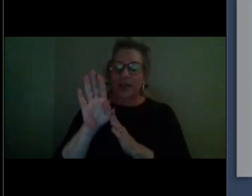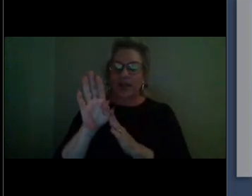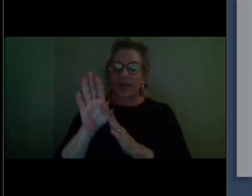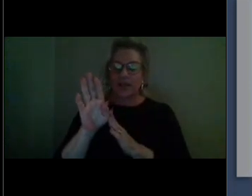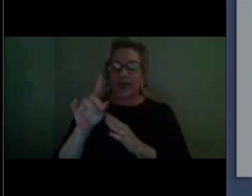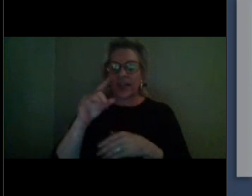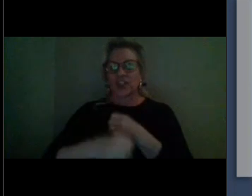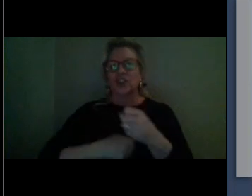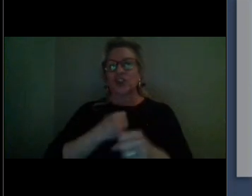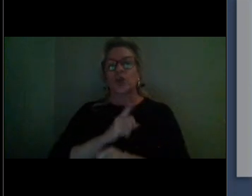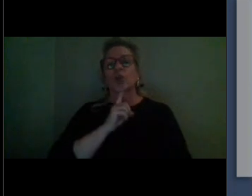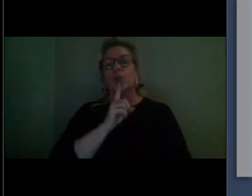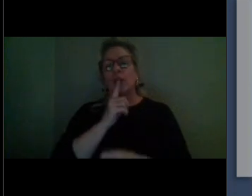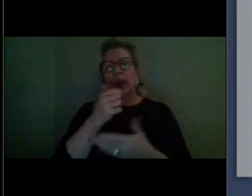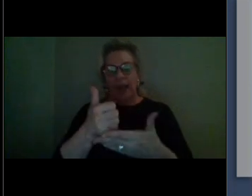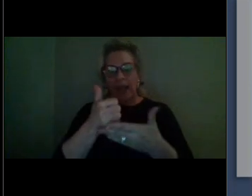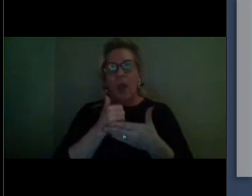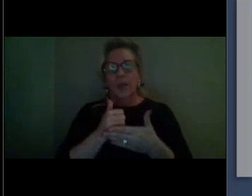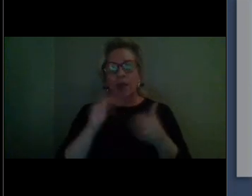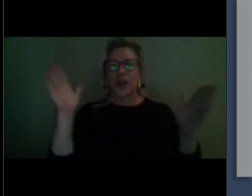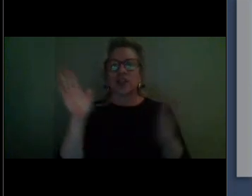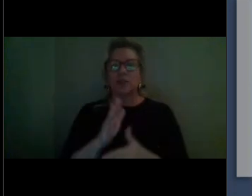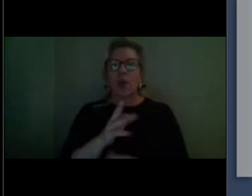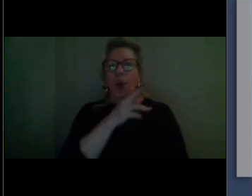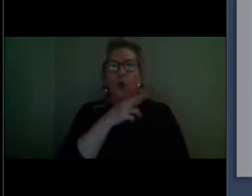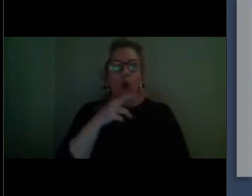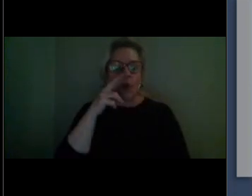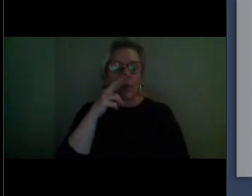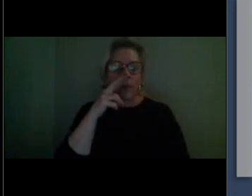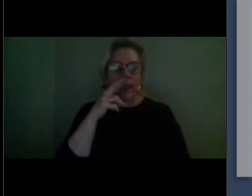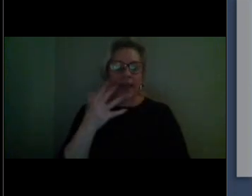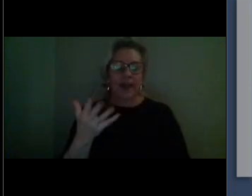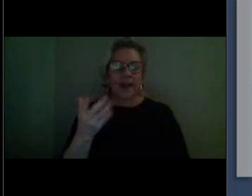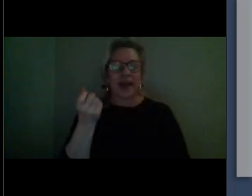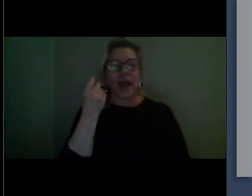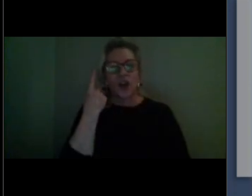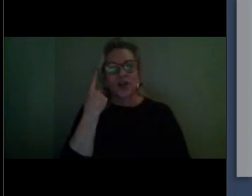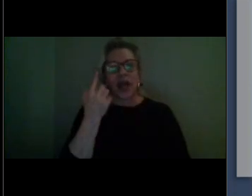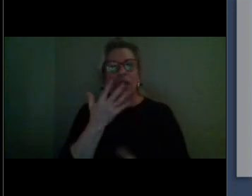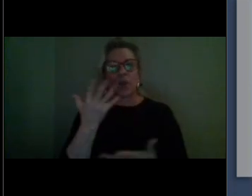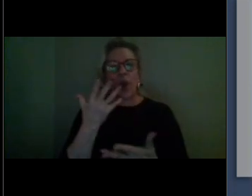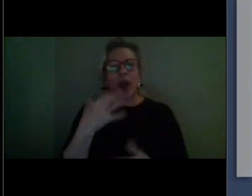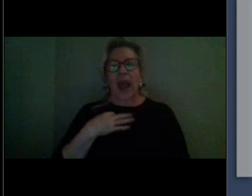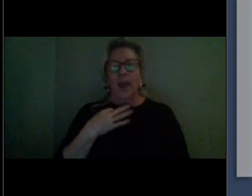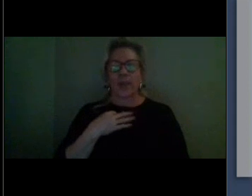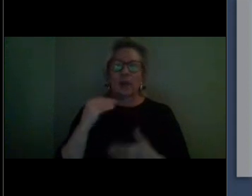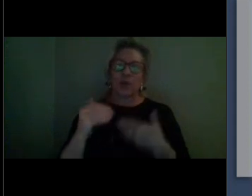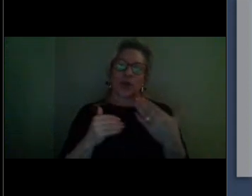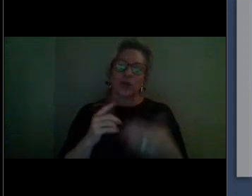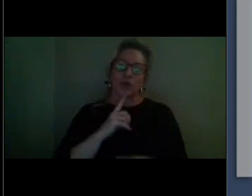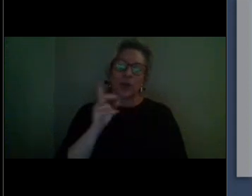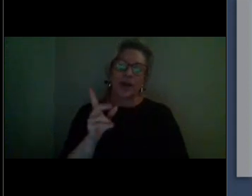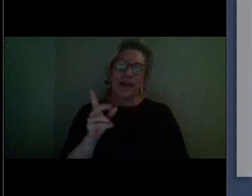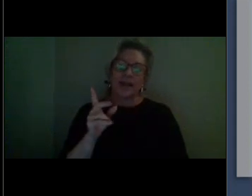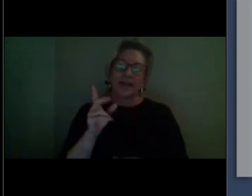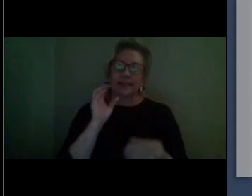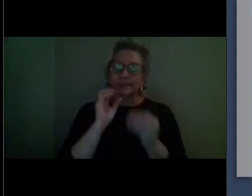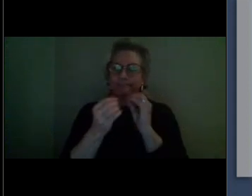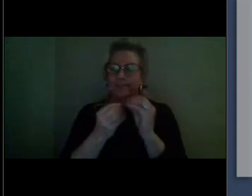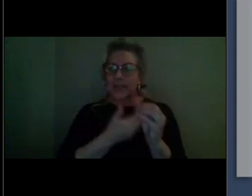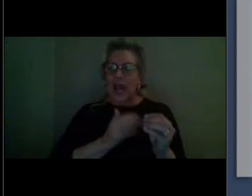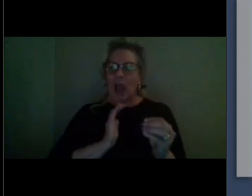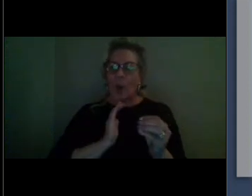really helping out the small urban and rural agencies of the state understand the application process, really fine-tuning our